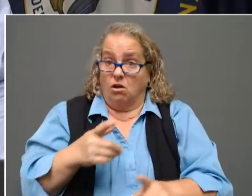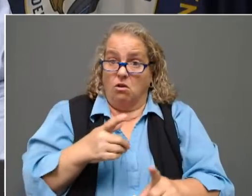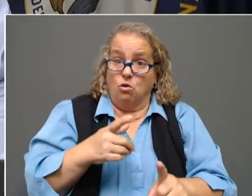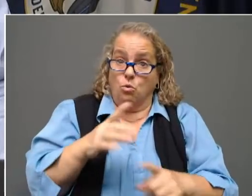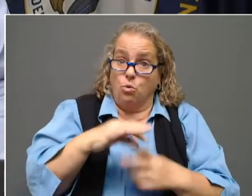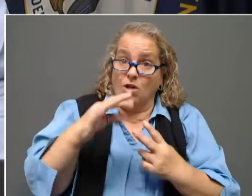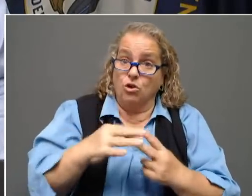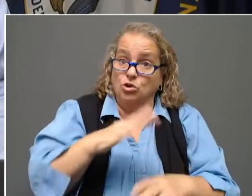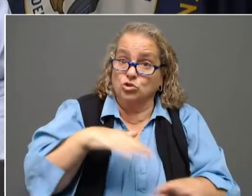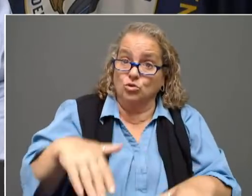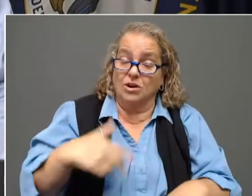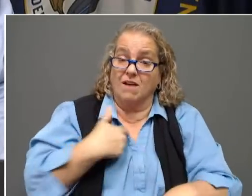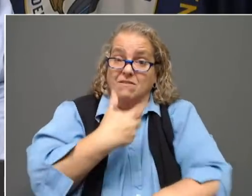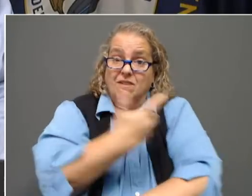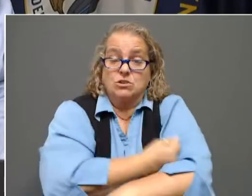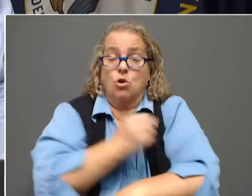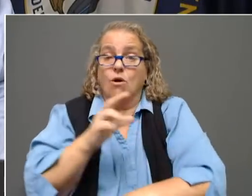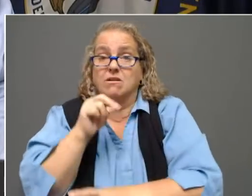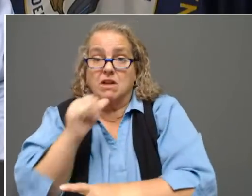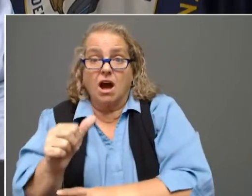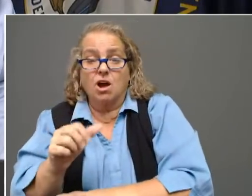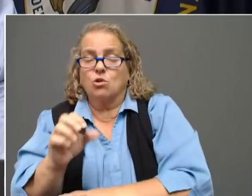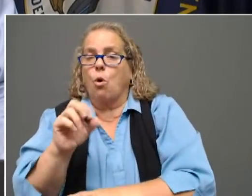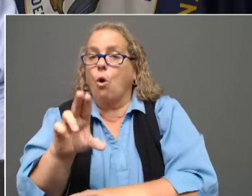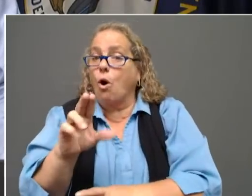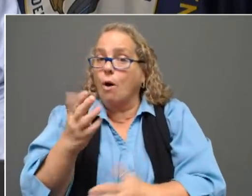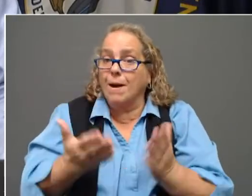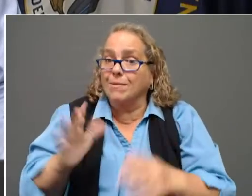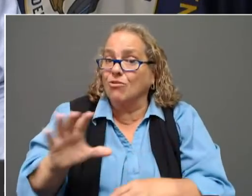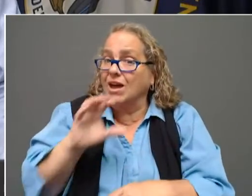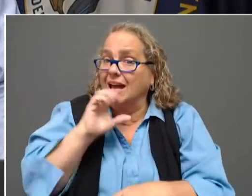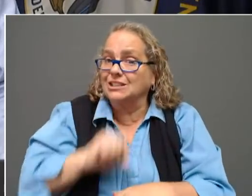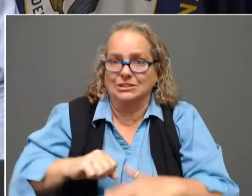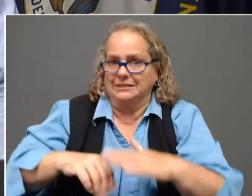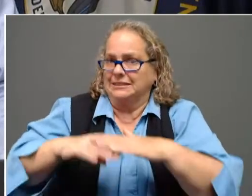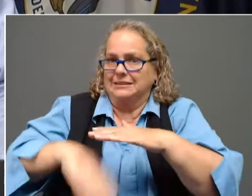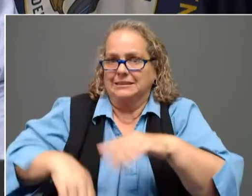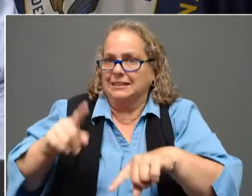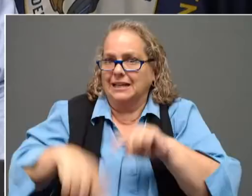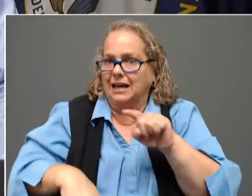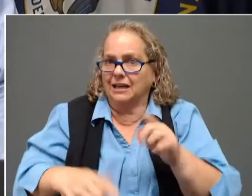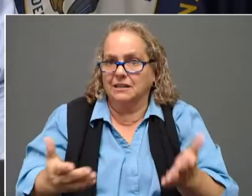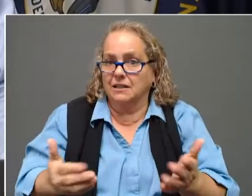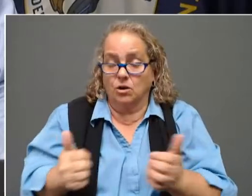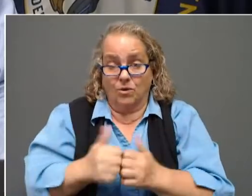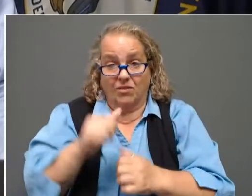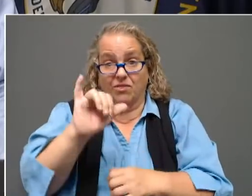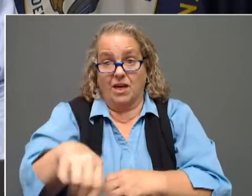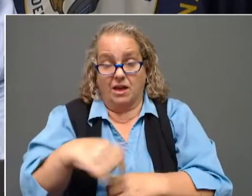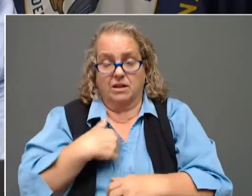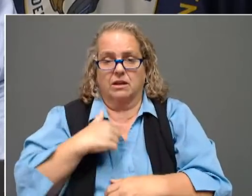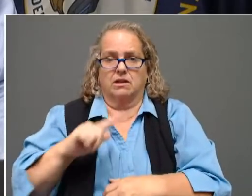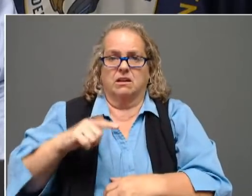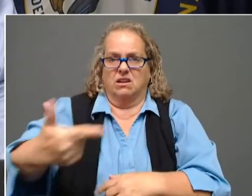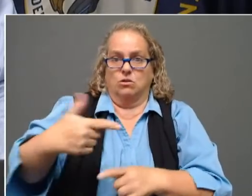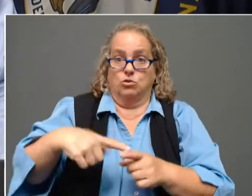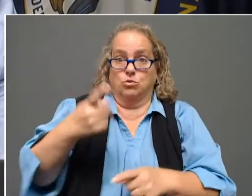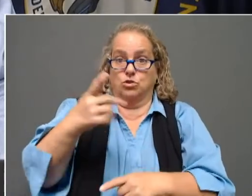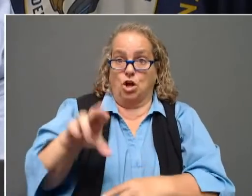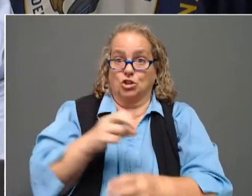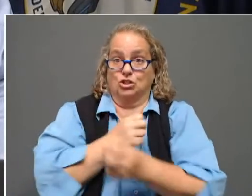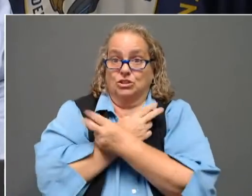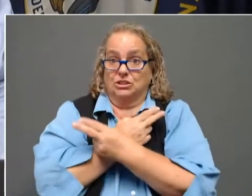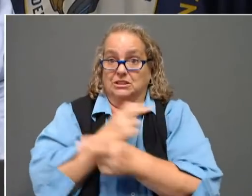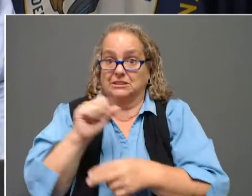vaccinated or are even eligible to get vaccinated. So with that, we'll turn it over to Dr. Stack, who's got